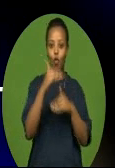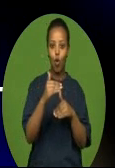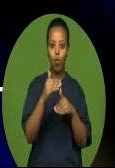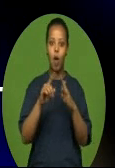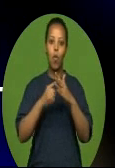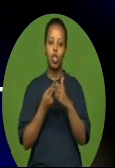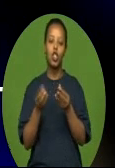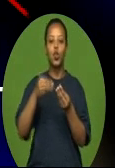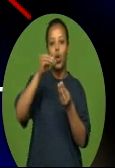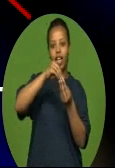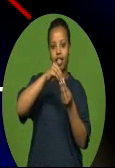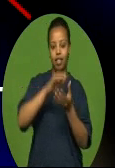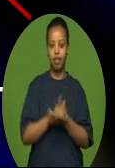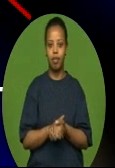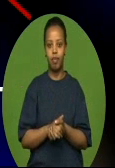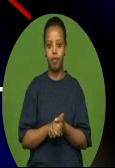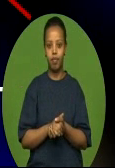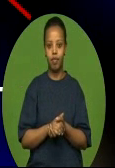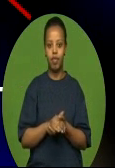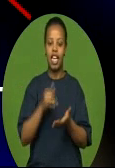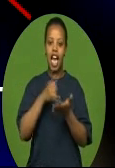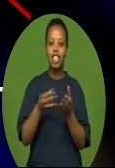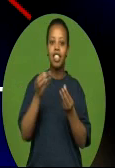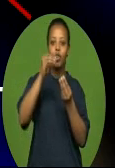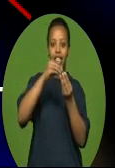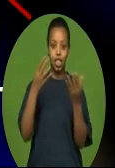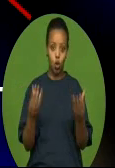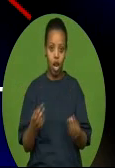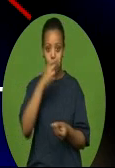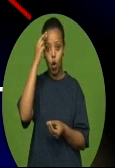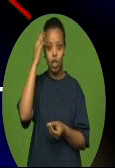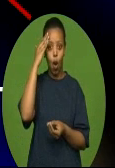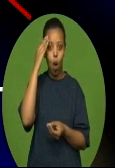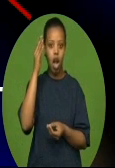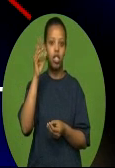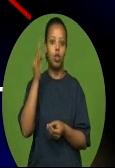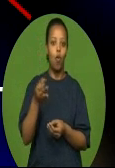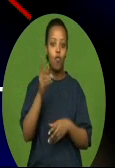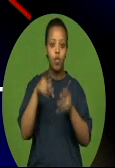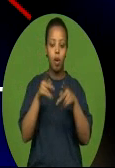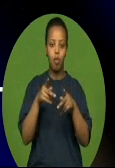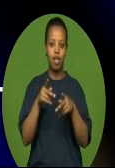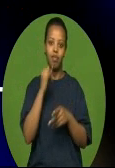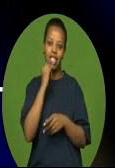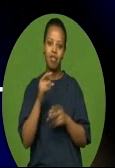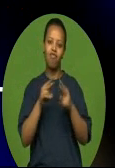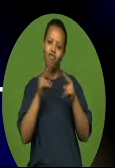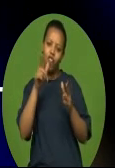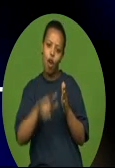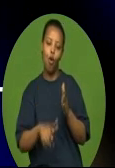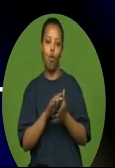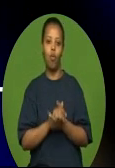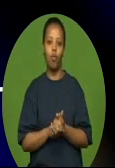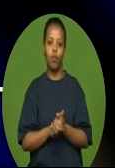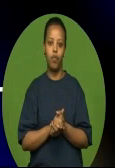the sales volume begins to increase. It increases slowly because the awareness of the people is